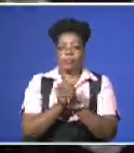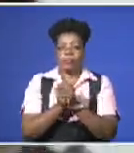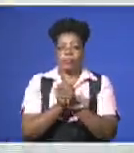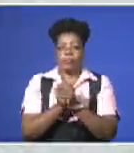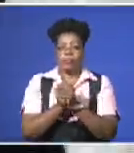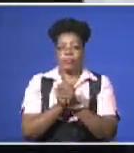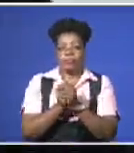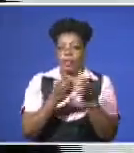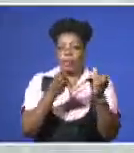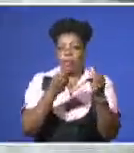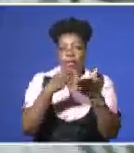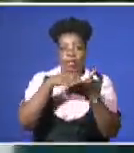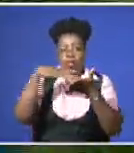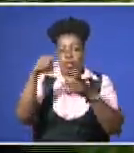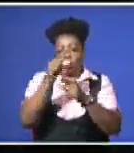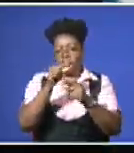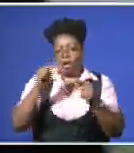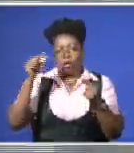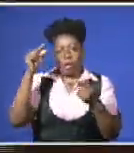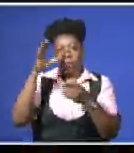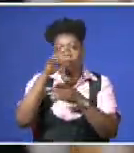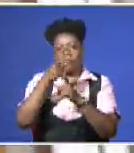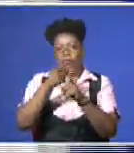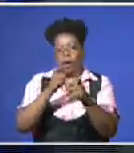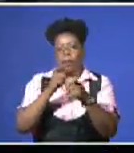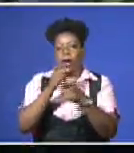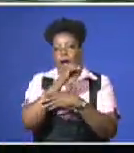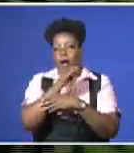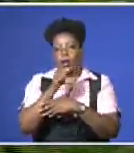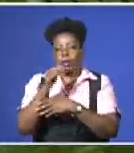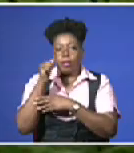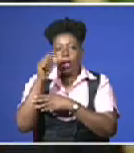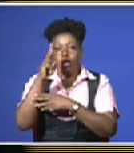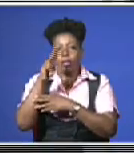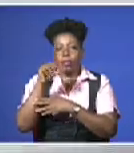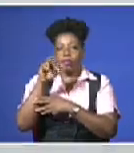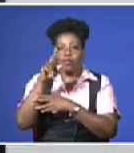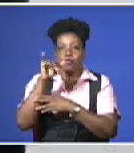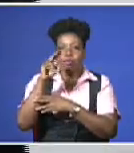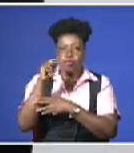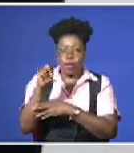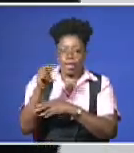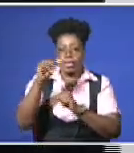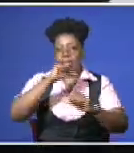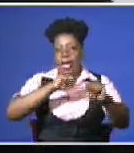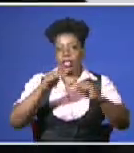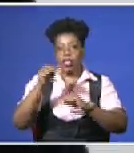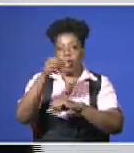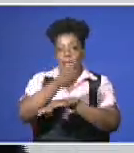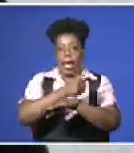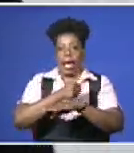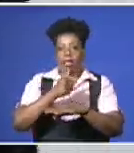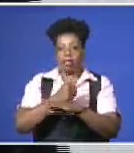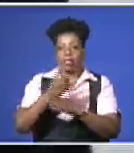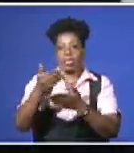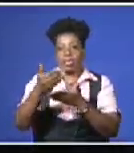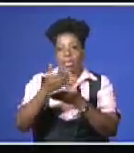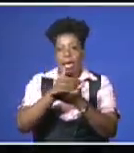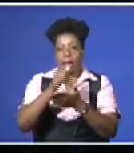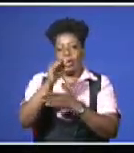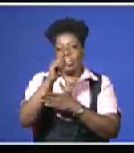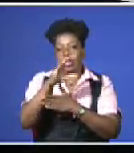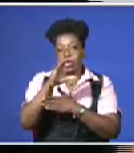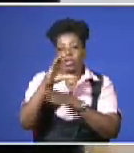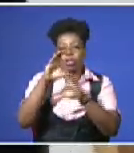Another cohort of students graduated from the Bahamas Agriculture and Marine Science Institute in North Andros with several associate's